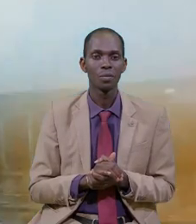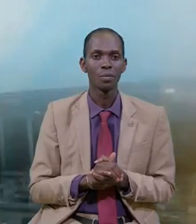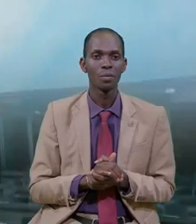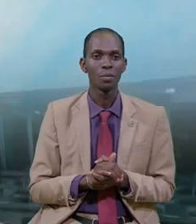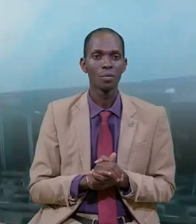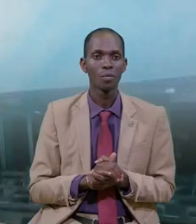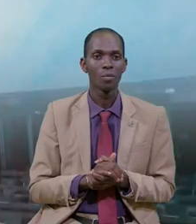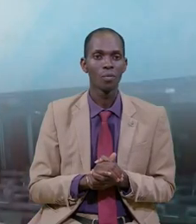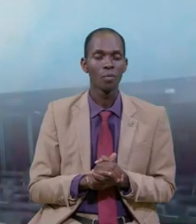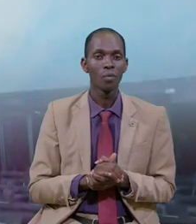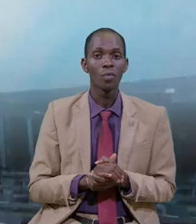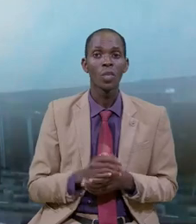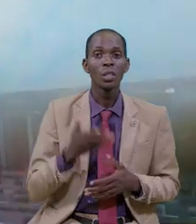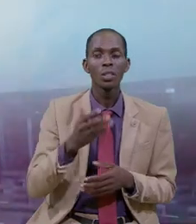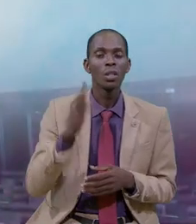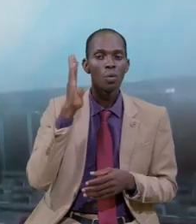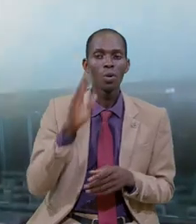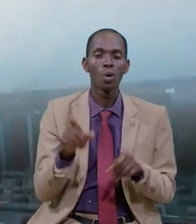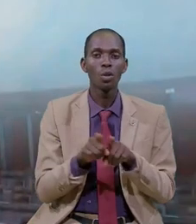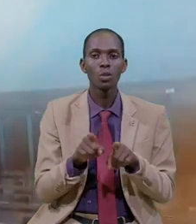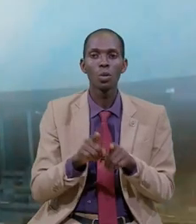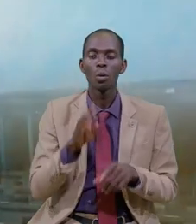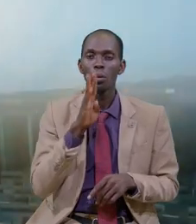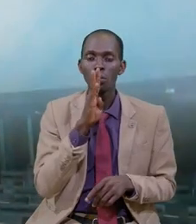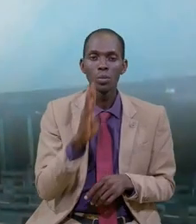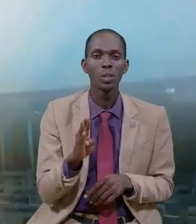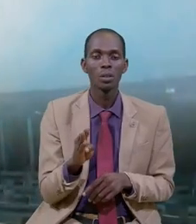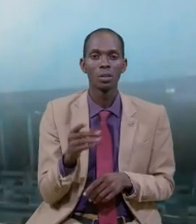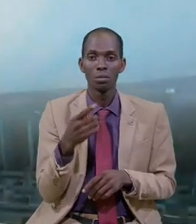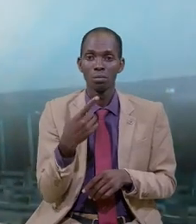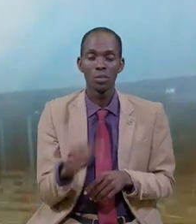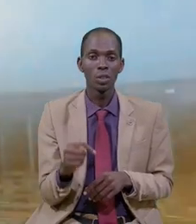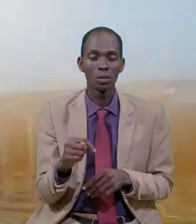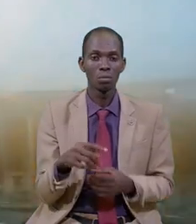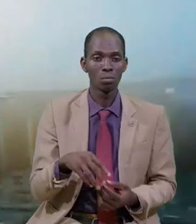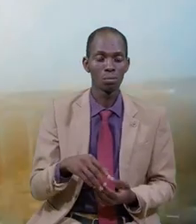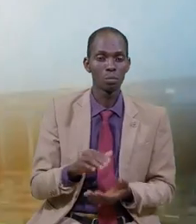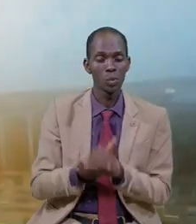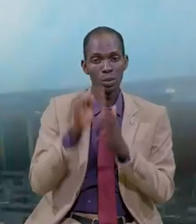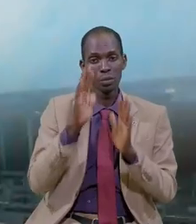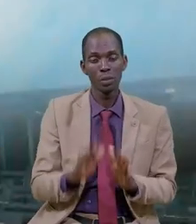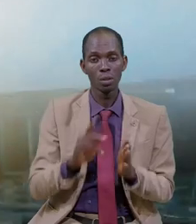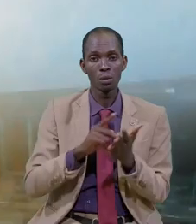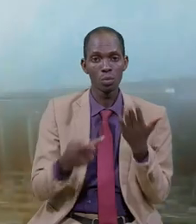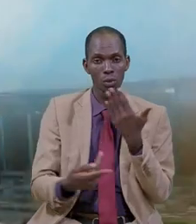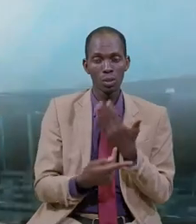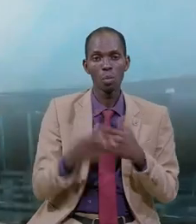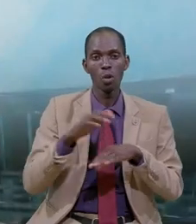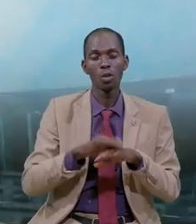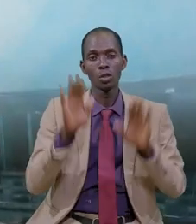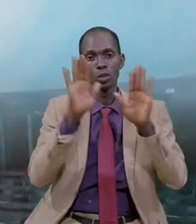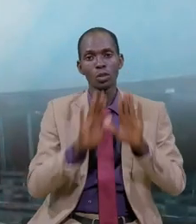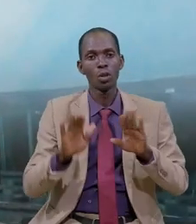there's going to be Alpha Locations Believers Banquet on Sunday. As I've said,